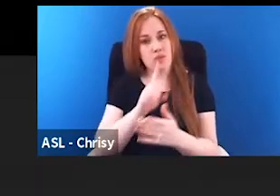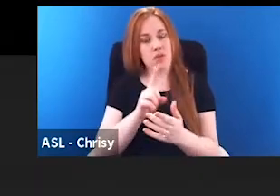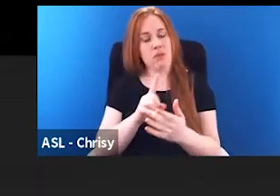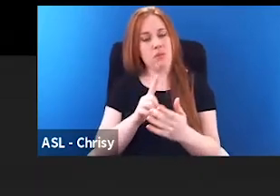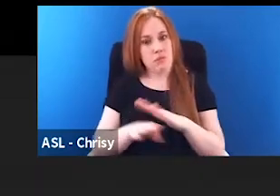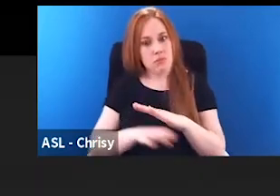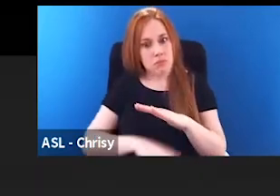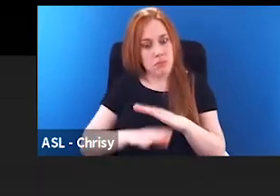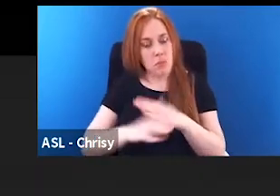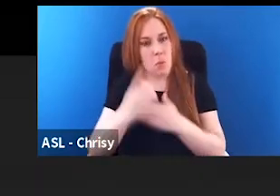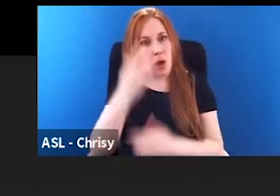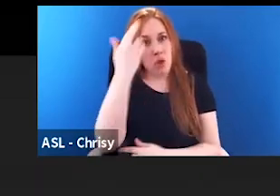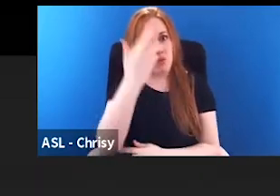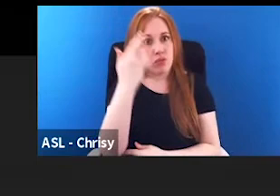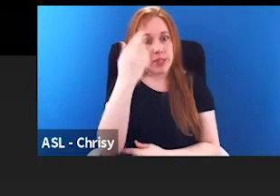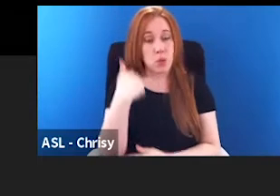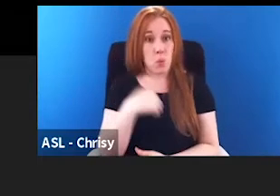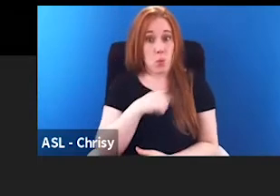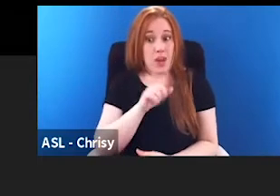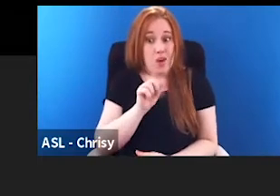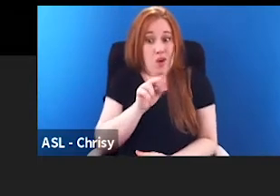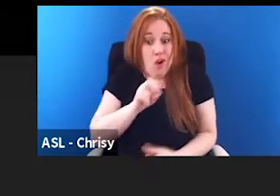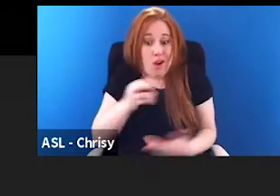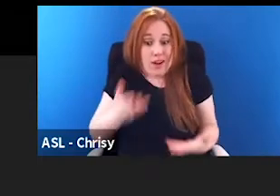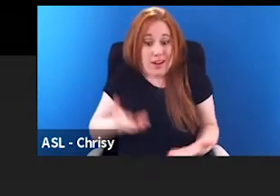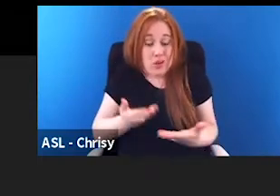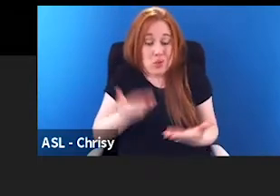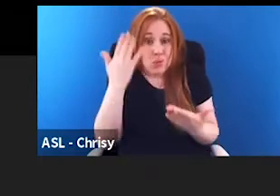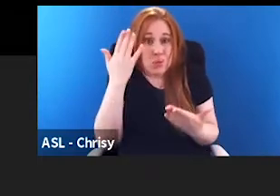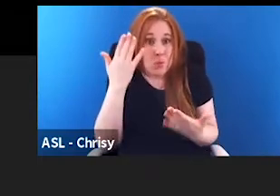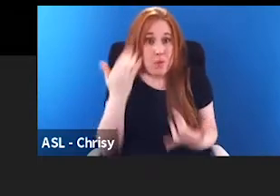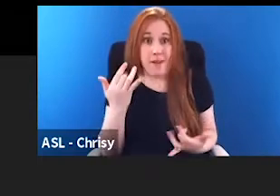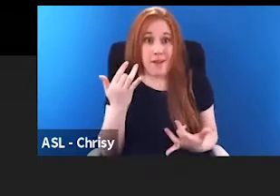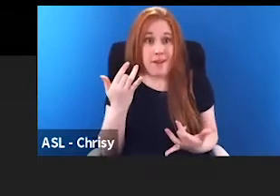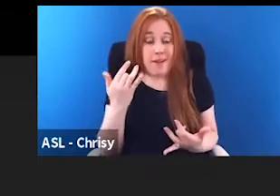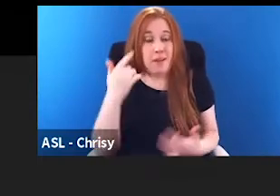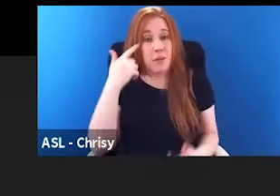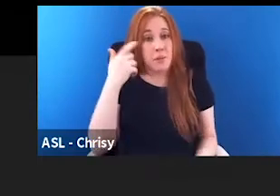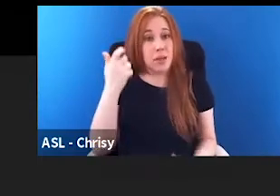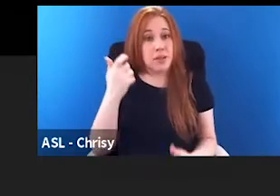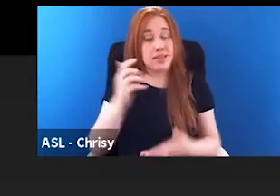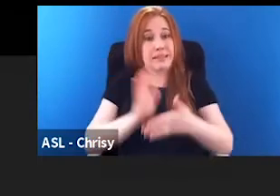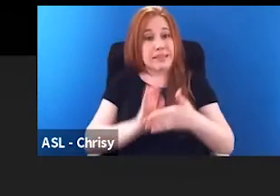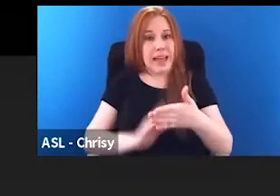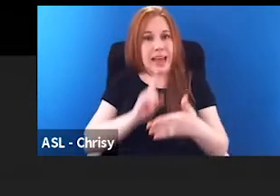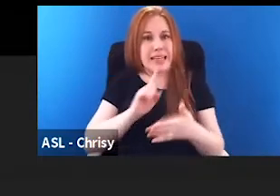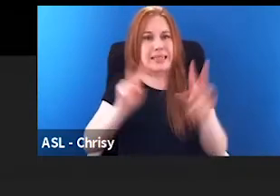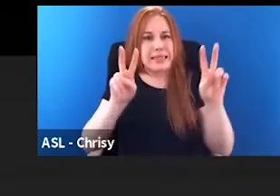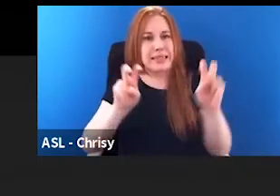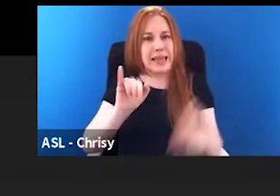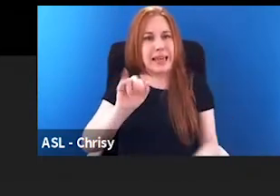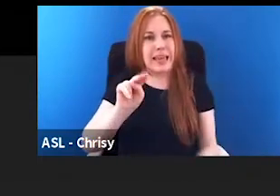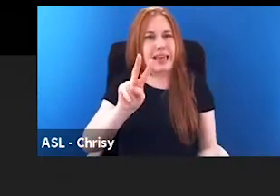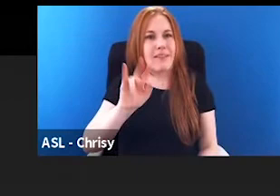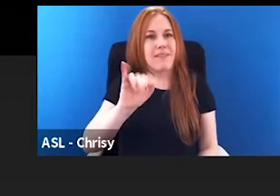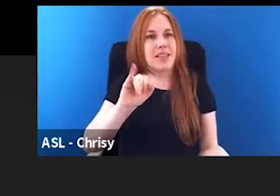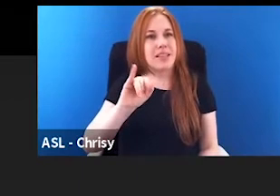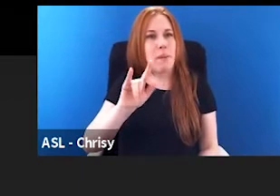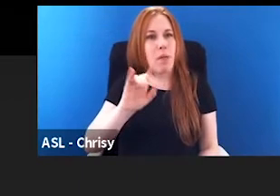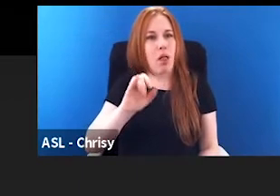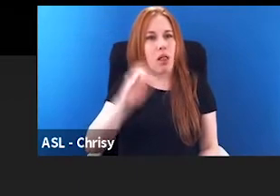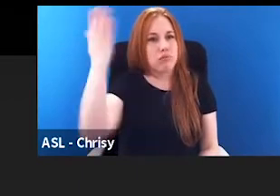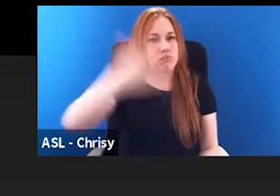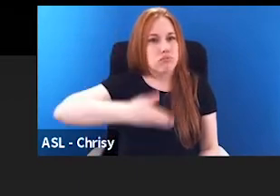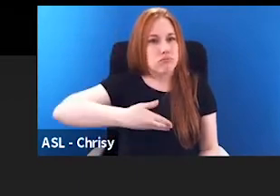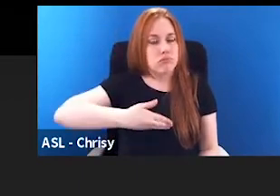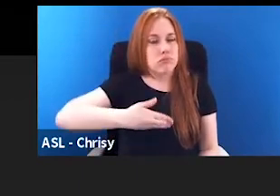the reasons we are where we are is simply because design is invisible. And I would challenge us all to